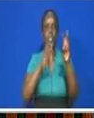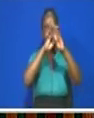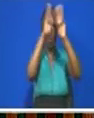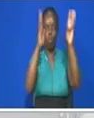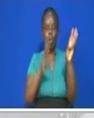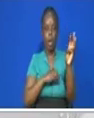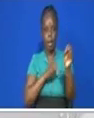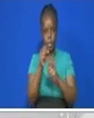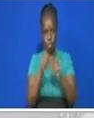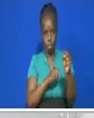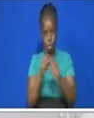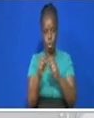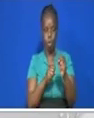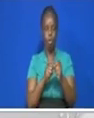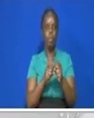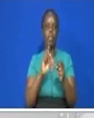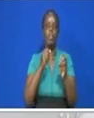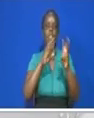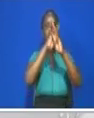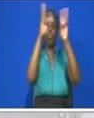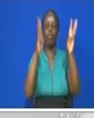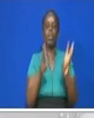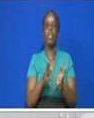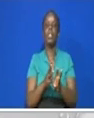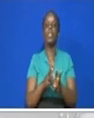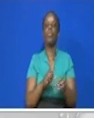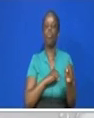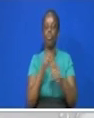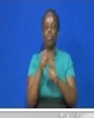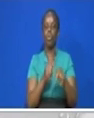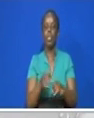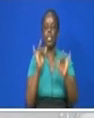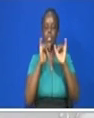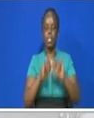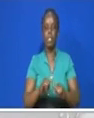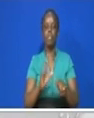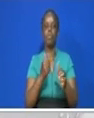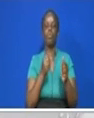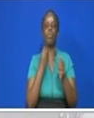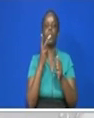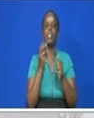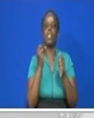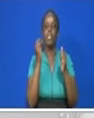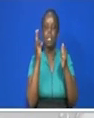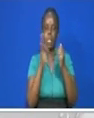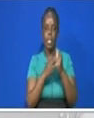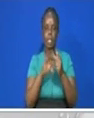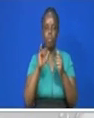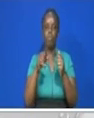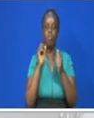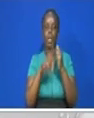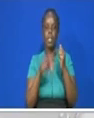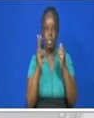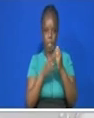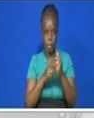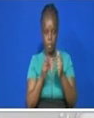World War. The First World War was a global war that lasted from the 28th of July 1914